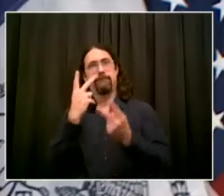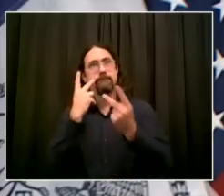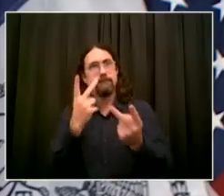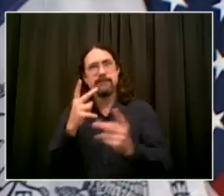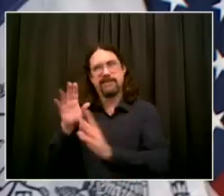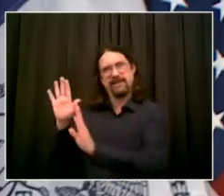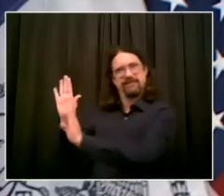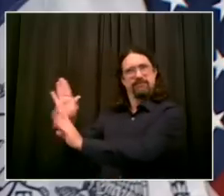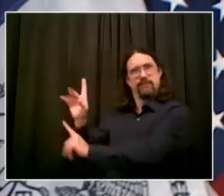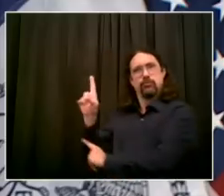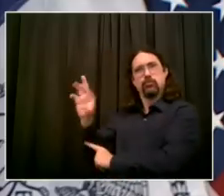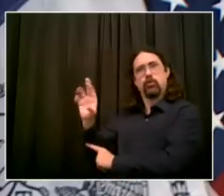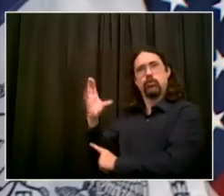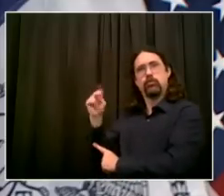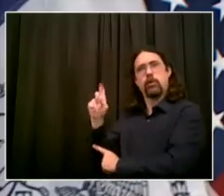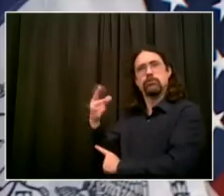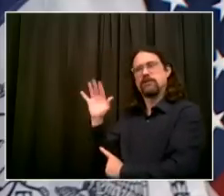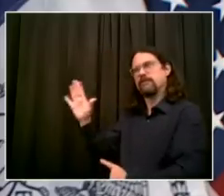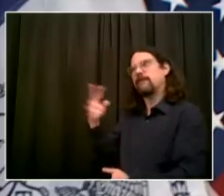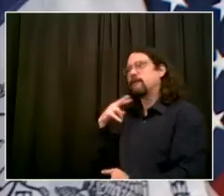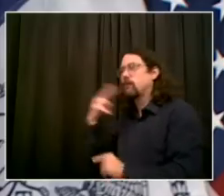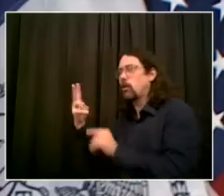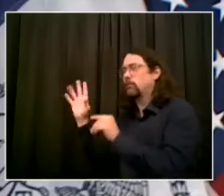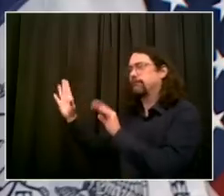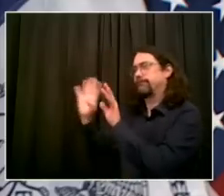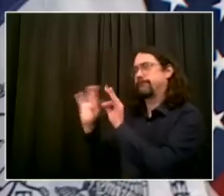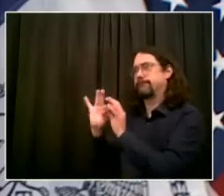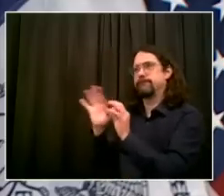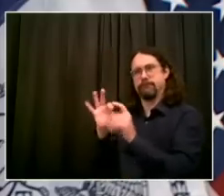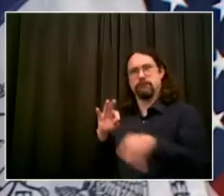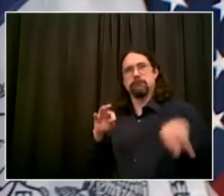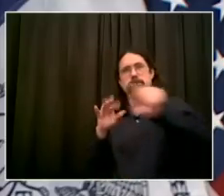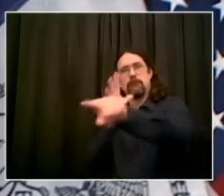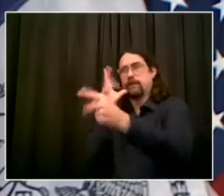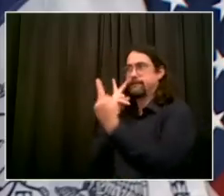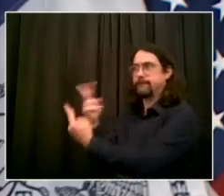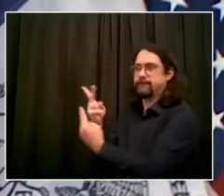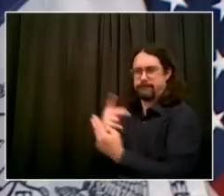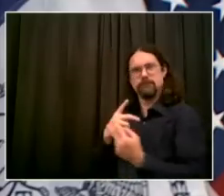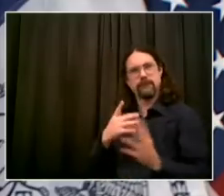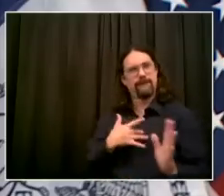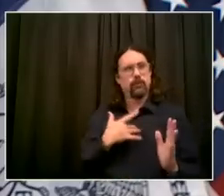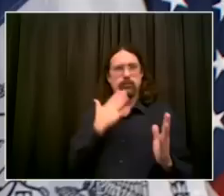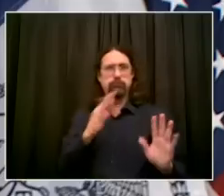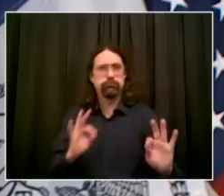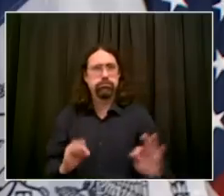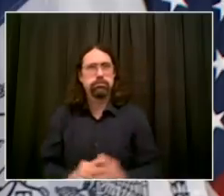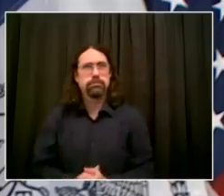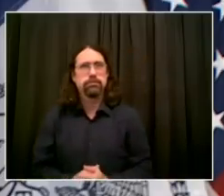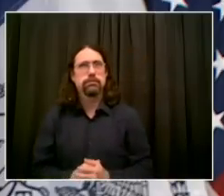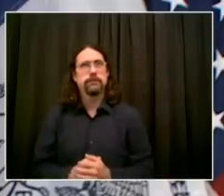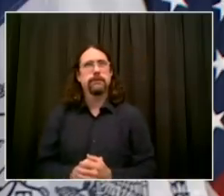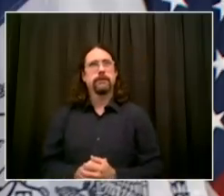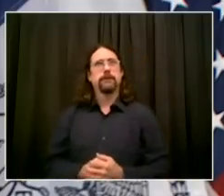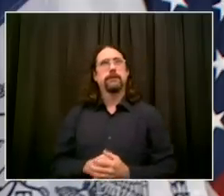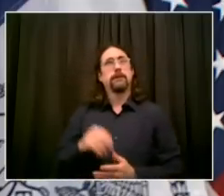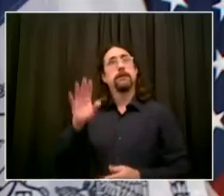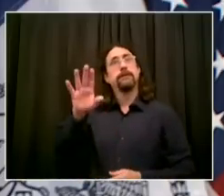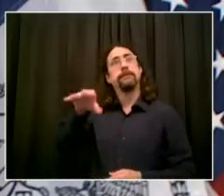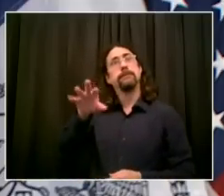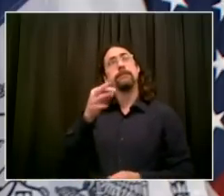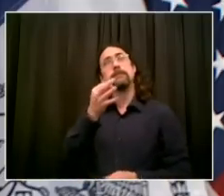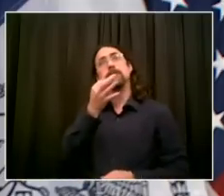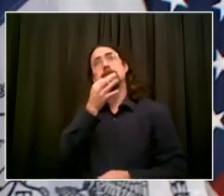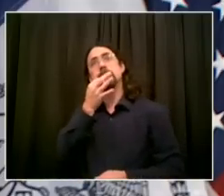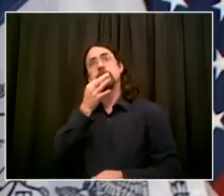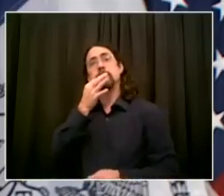Education. And the state will be putting out their plan as well for a different approach, and that is the weekly testing